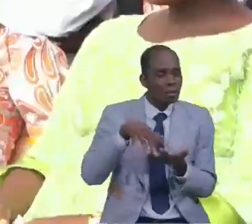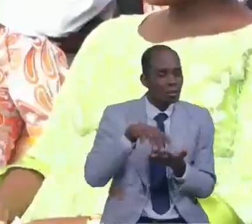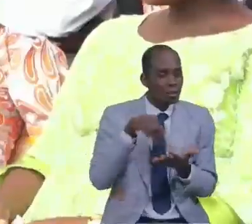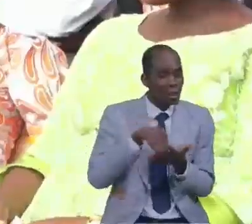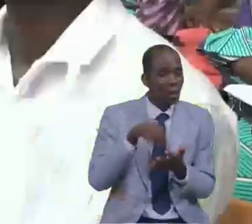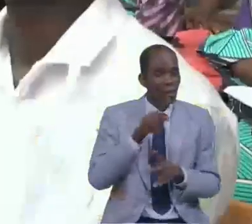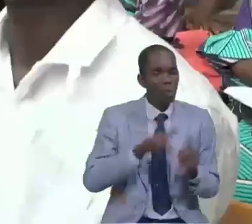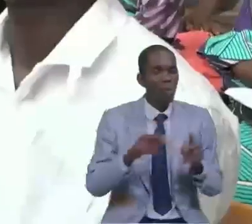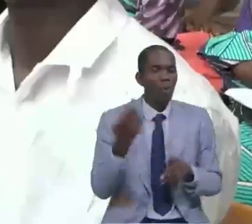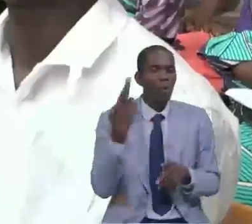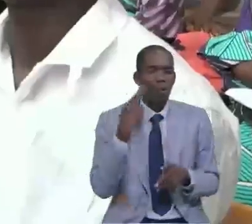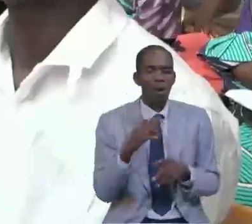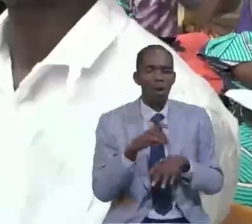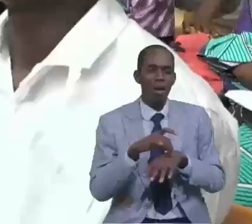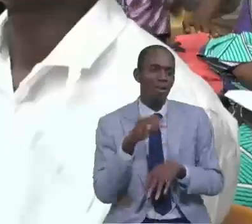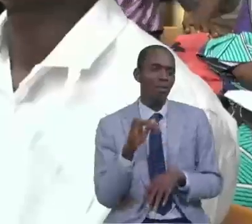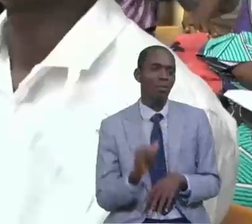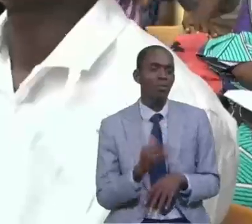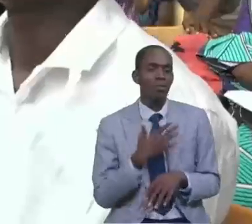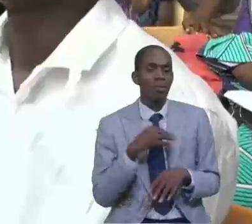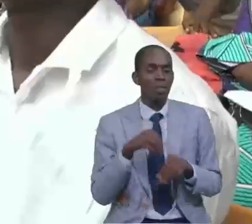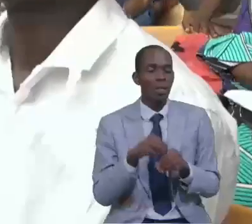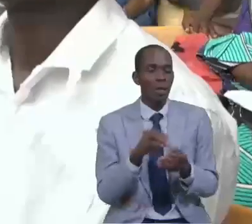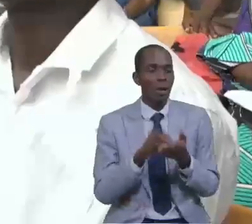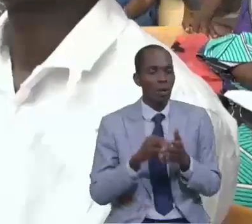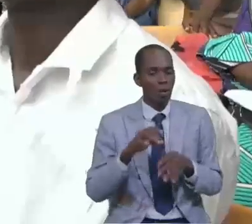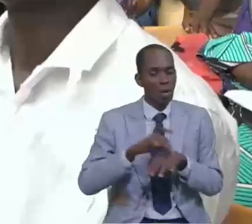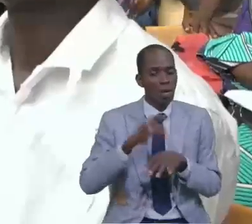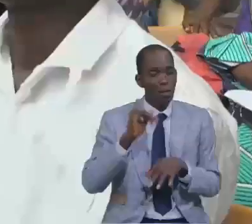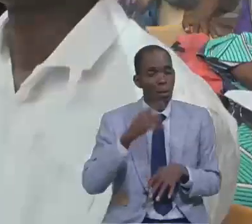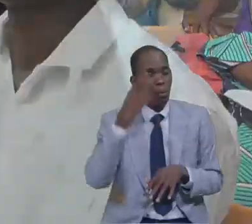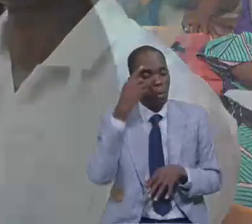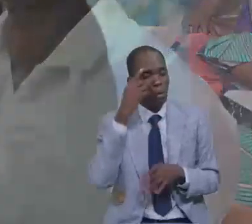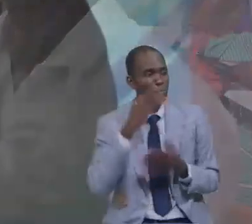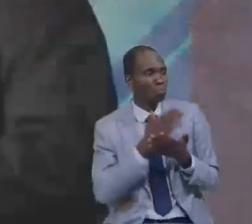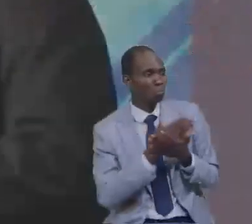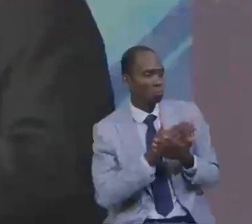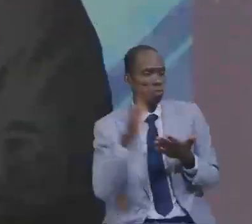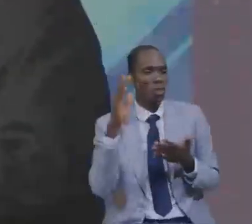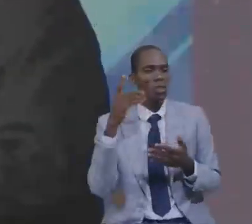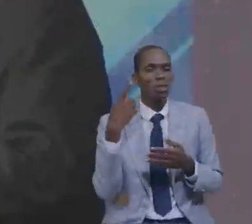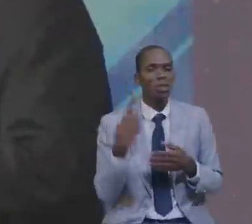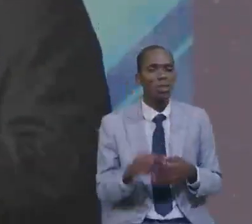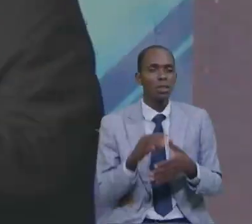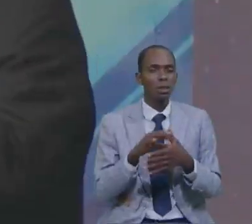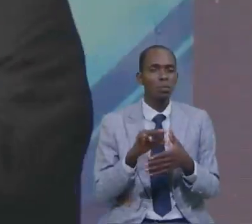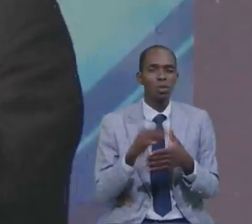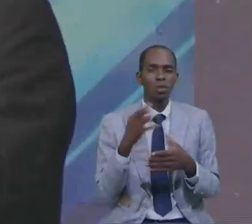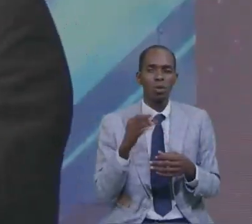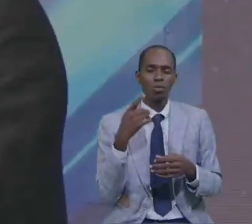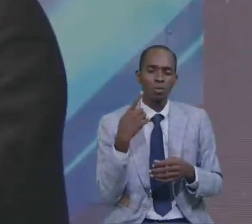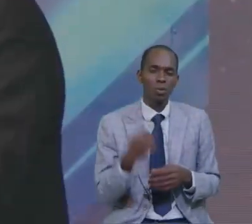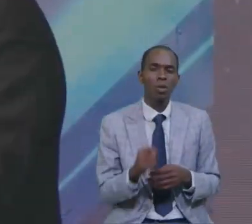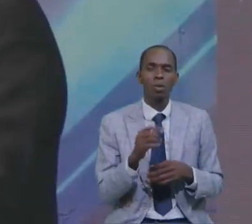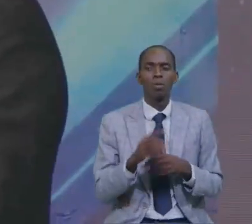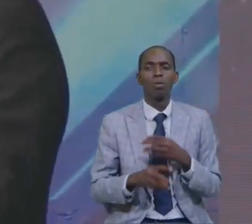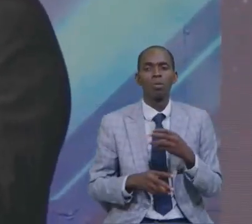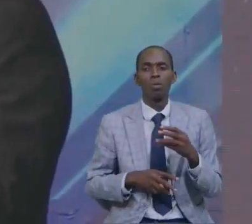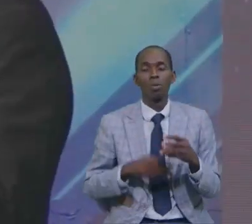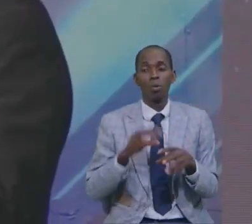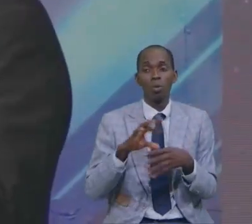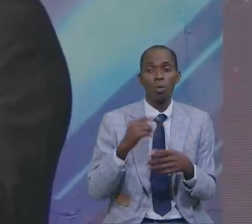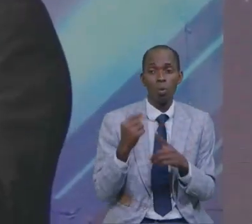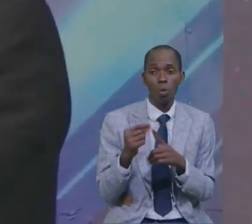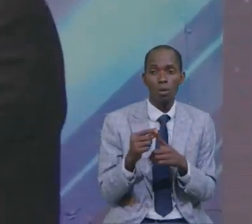the word. They were not able to bear it. Look at verse 3. In verse 3, it says, for ye are yet